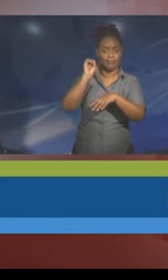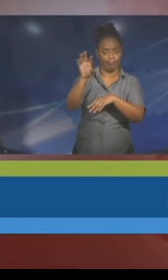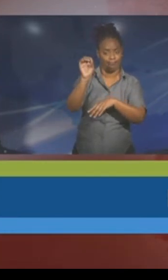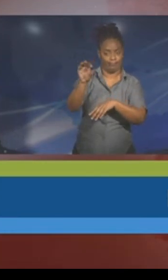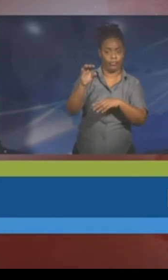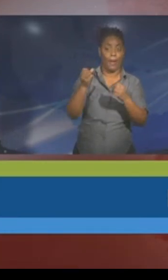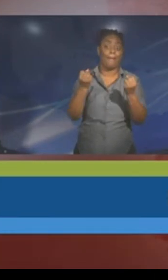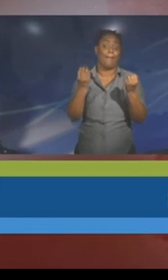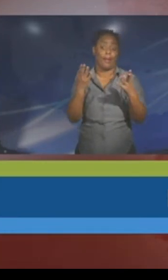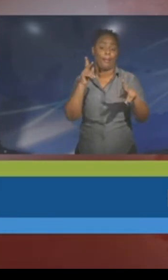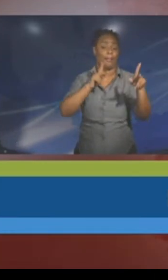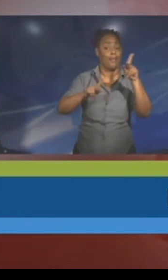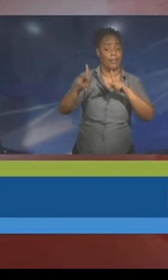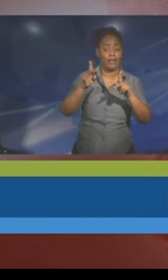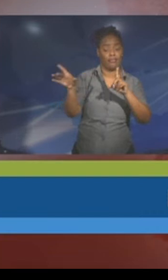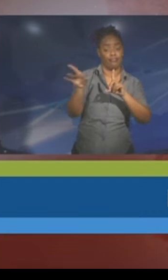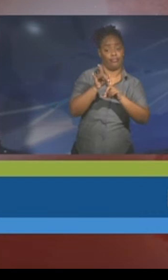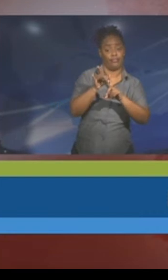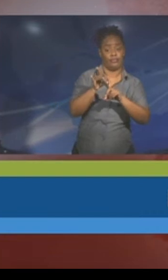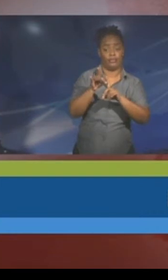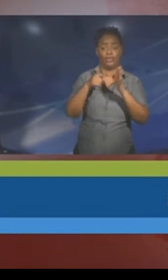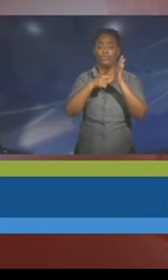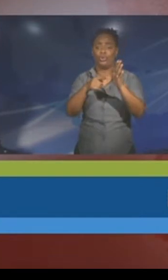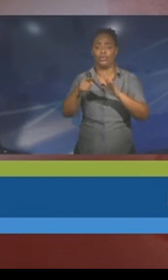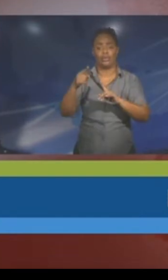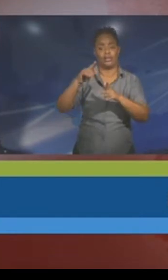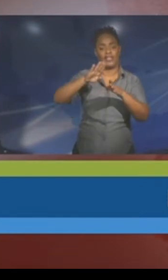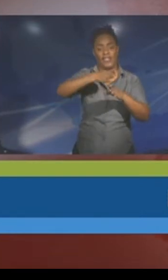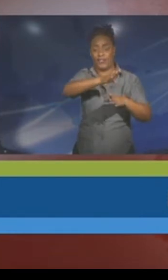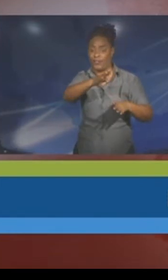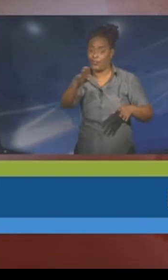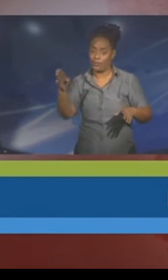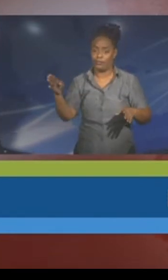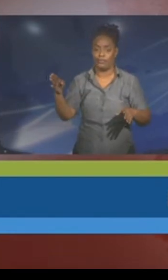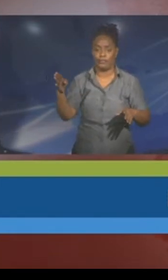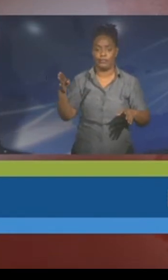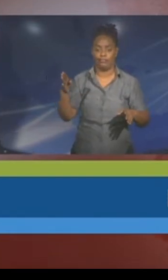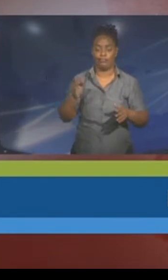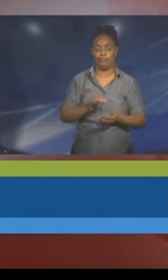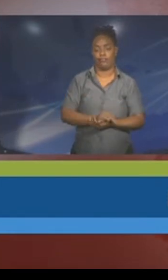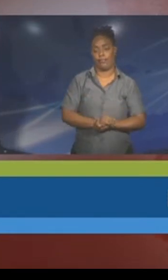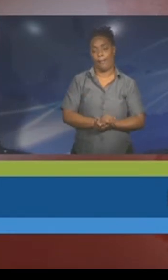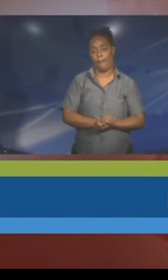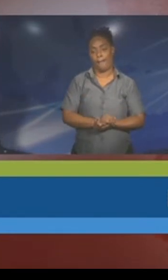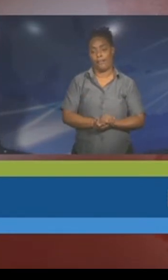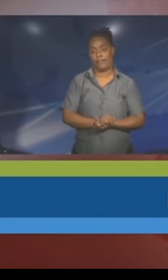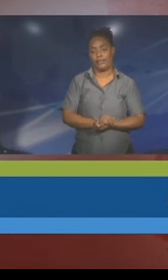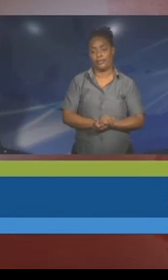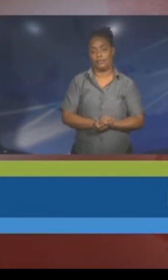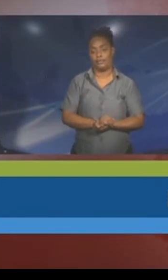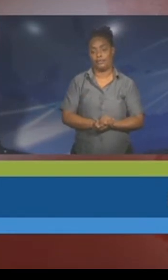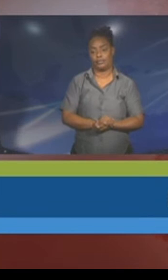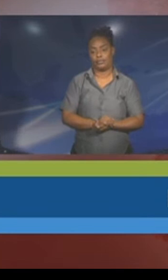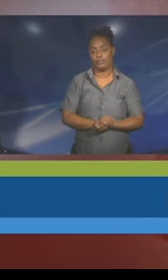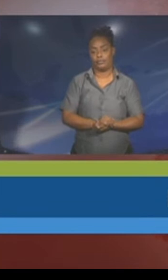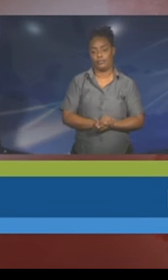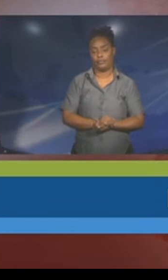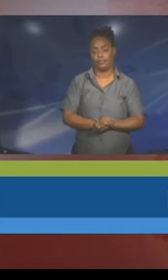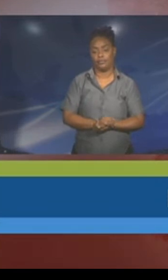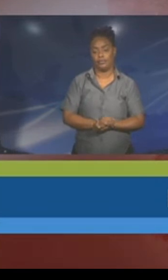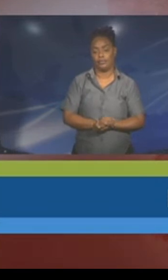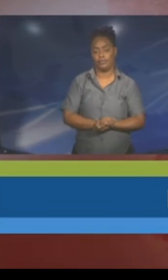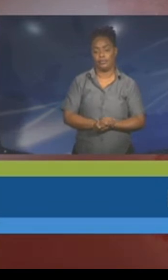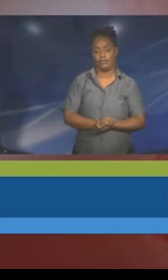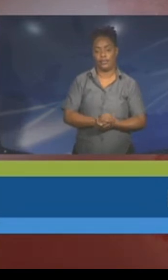outbreak have presented differently than expected. So they have atypical clinical features. So we're seeing, as different from